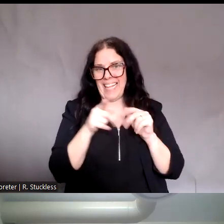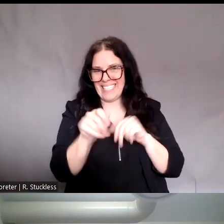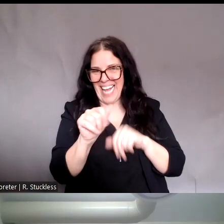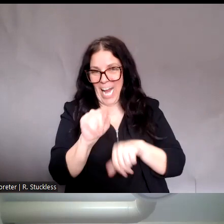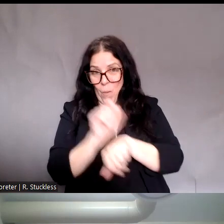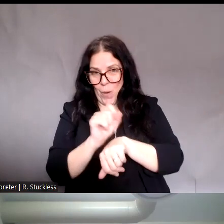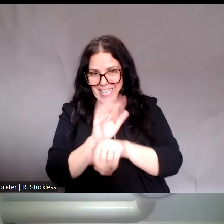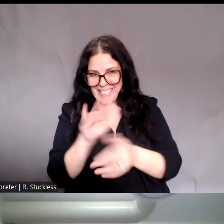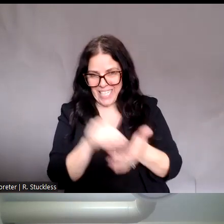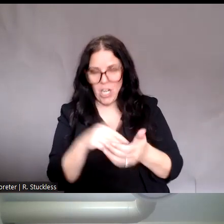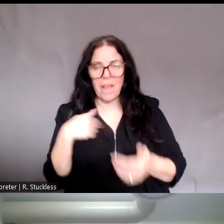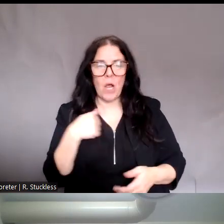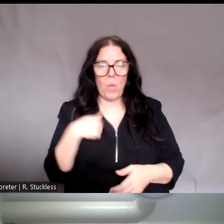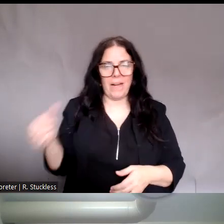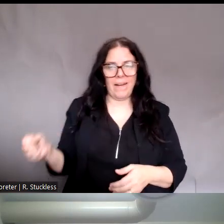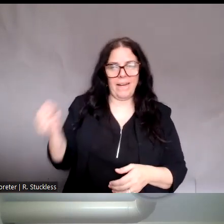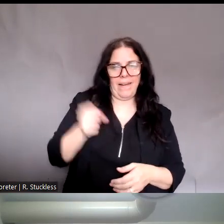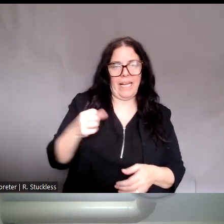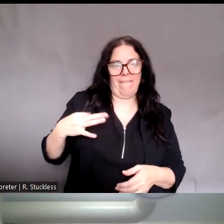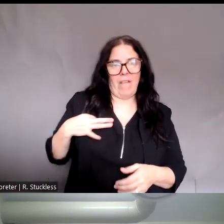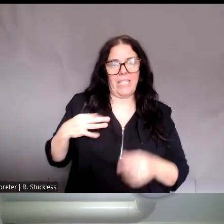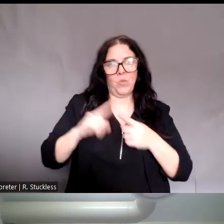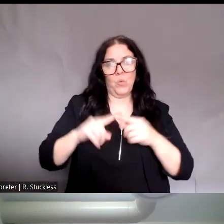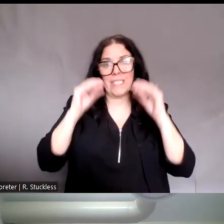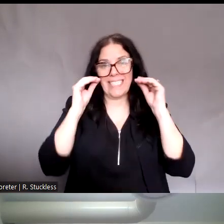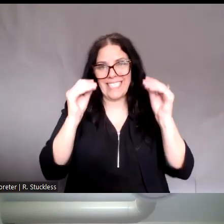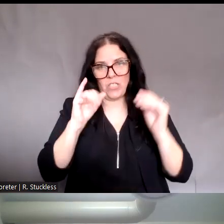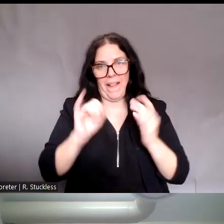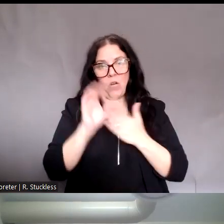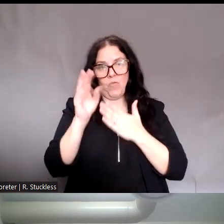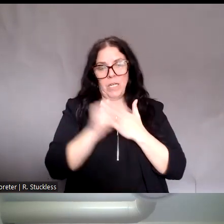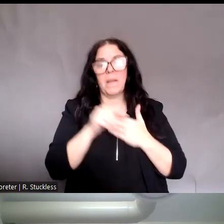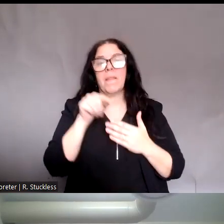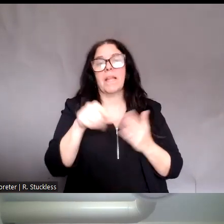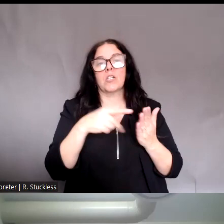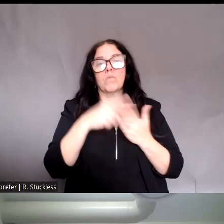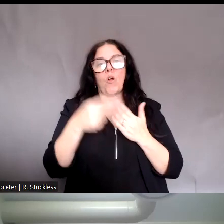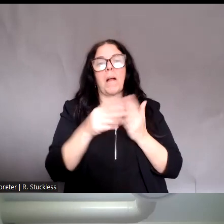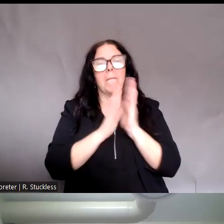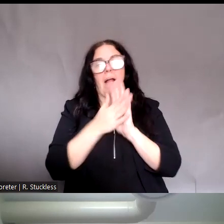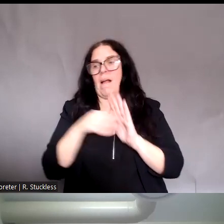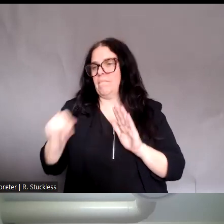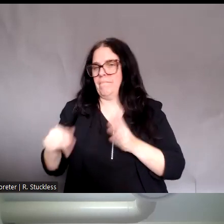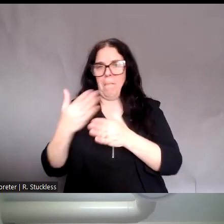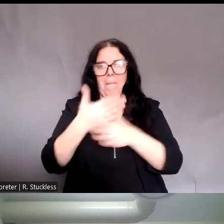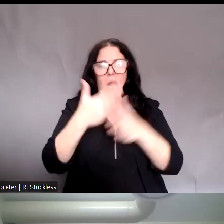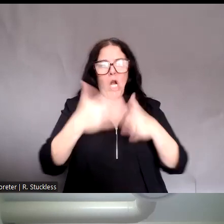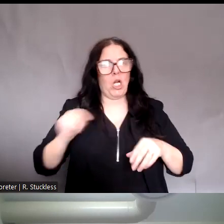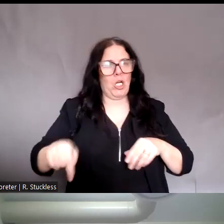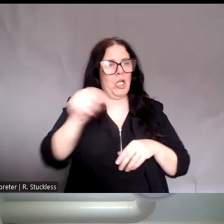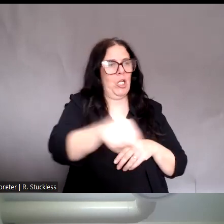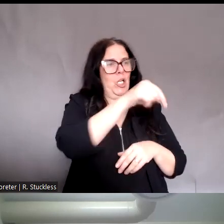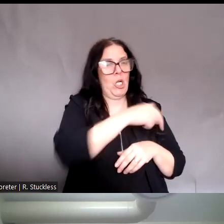we brought a volunteer in to teach the curriculum. And this program became a three-way partnership between these three programs.